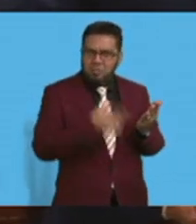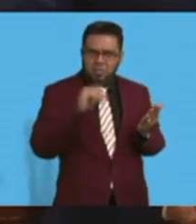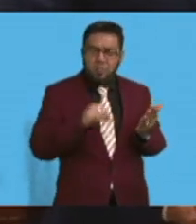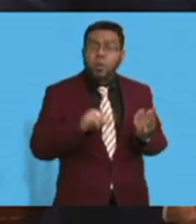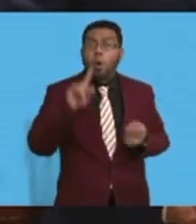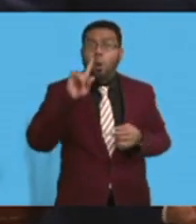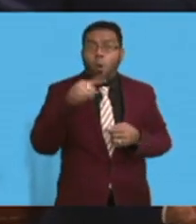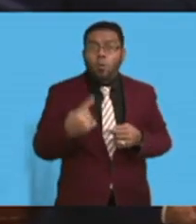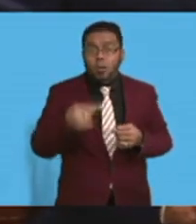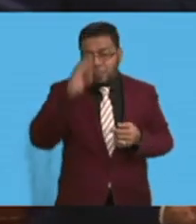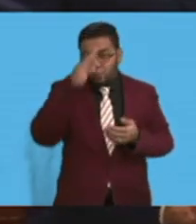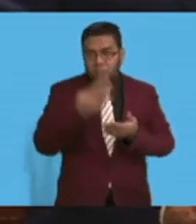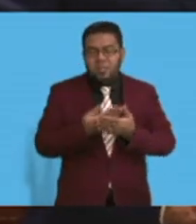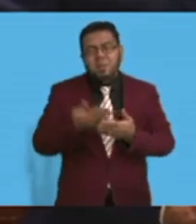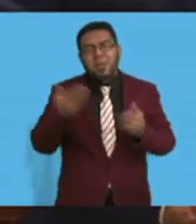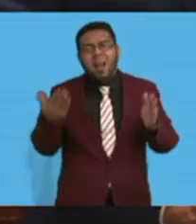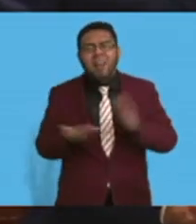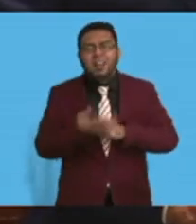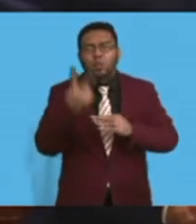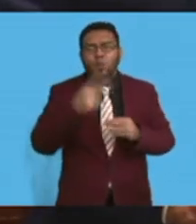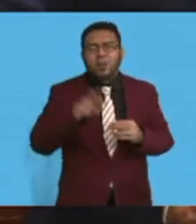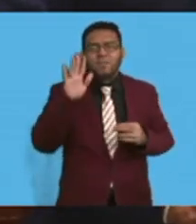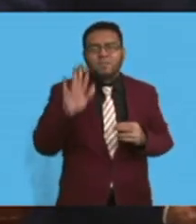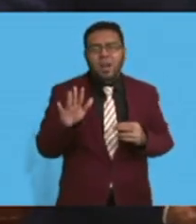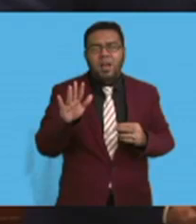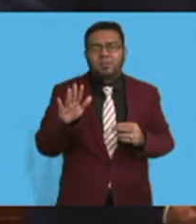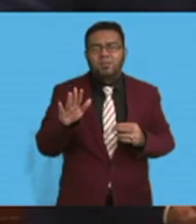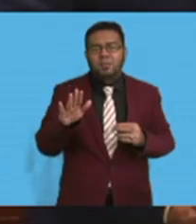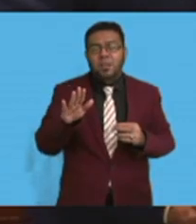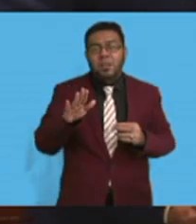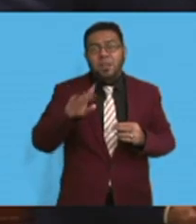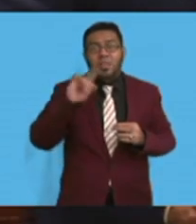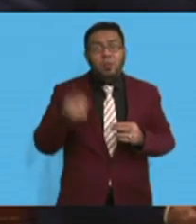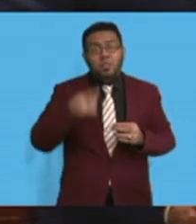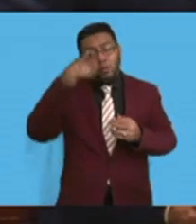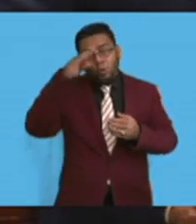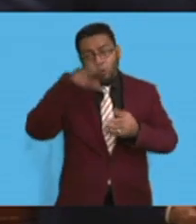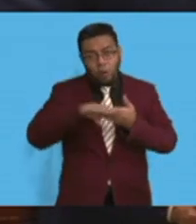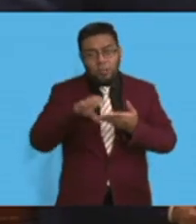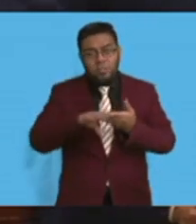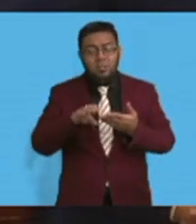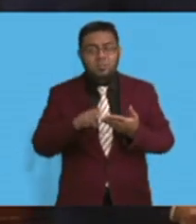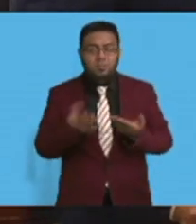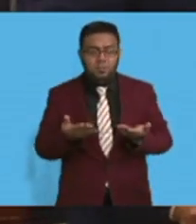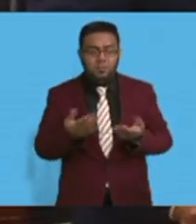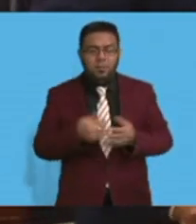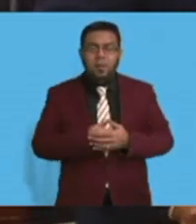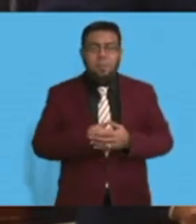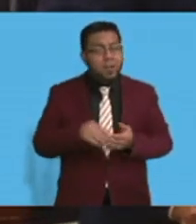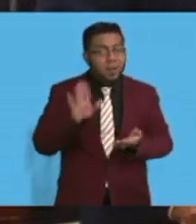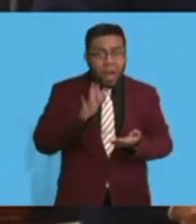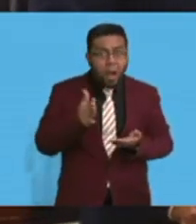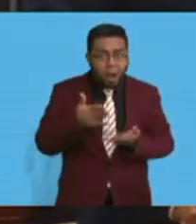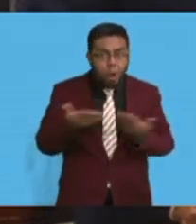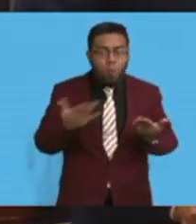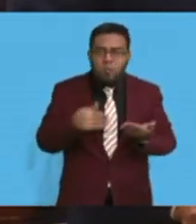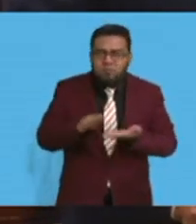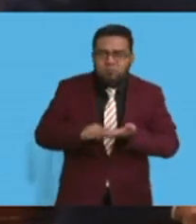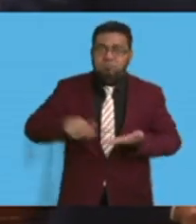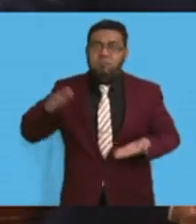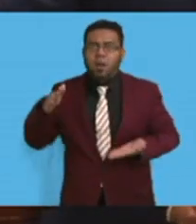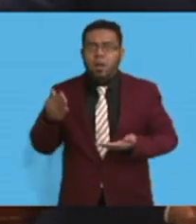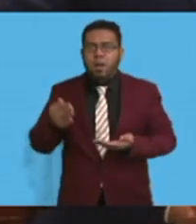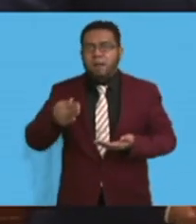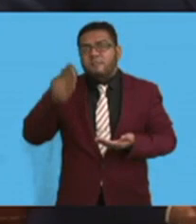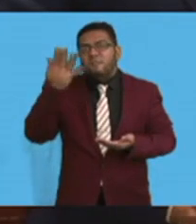parents made under $25,000 were receiving allowances. We've now increased the threshold to $50,000. And after taking on